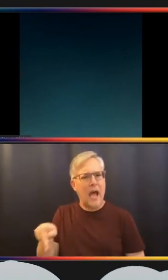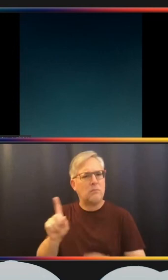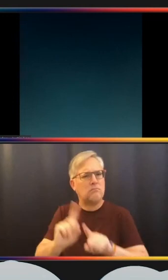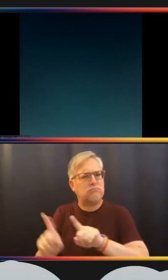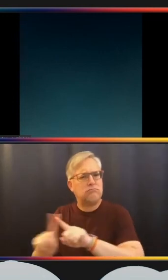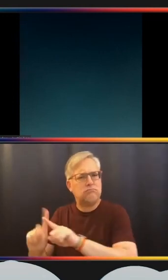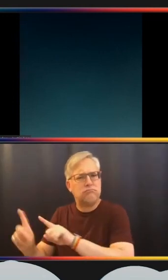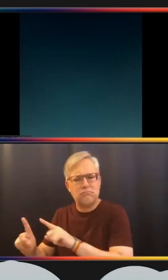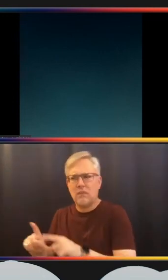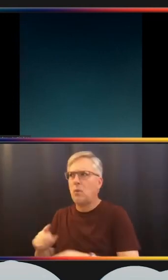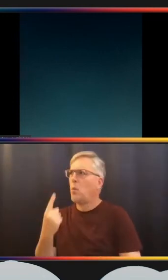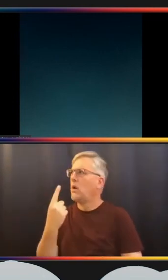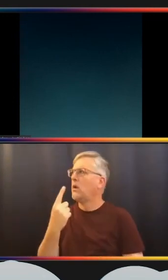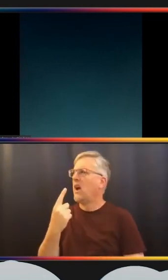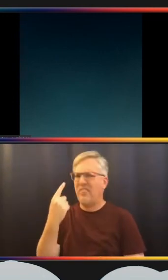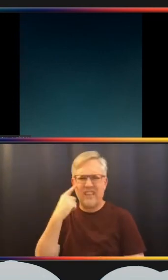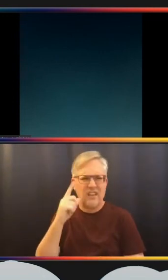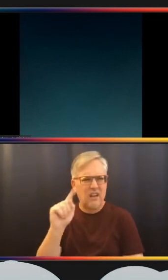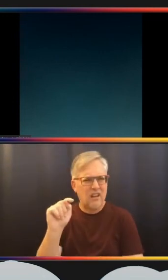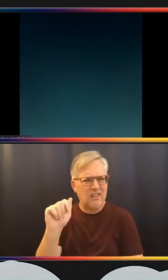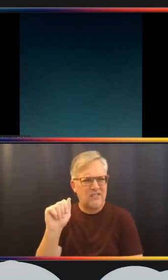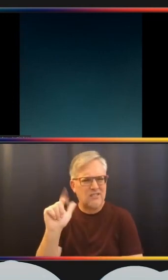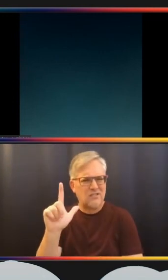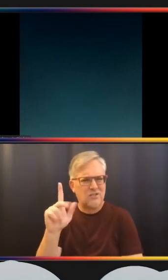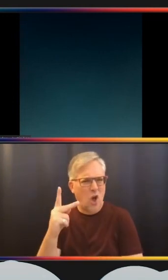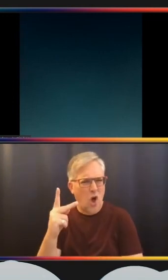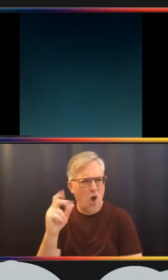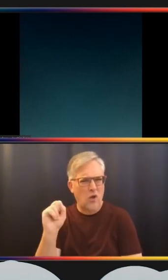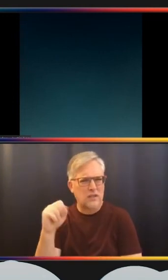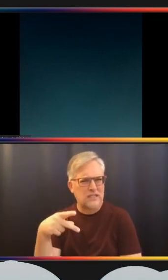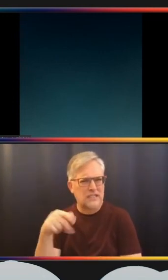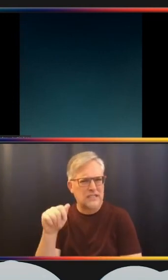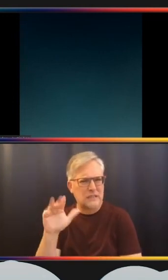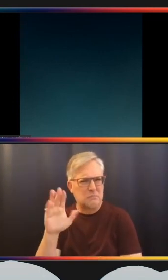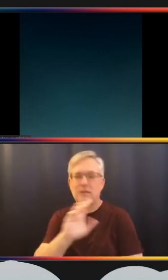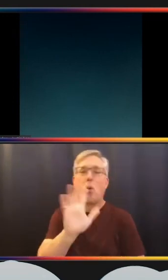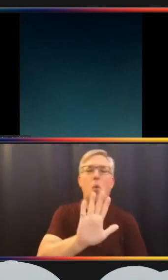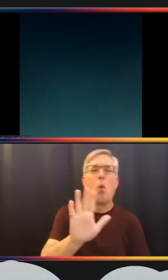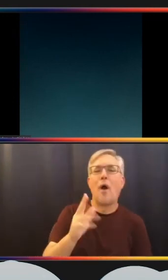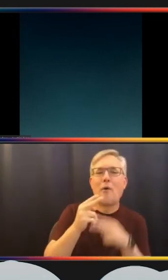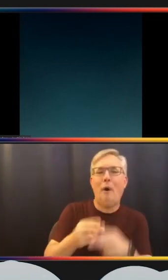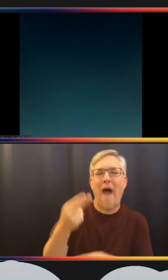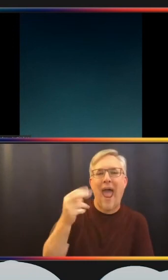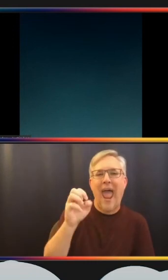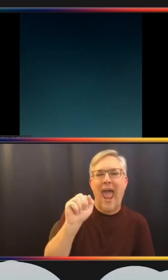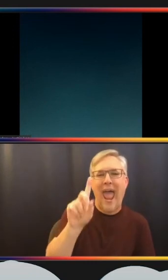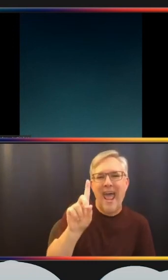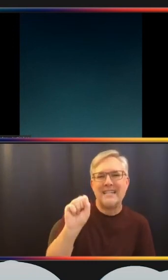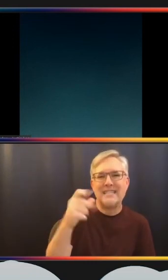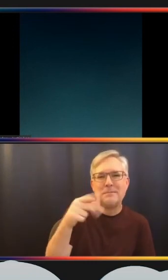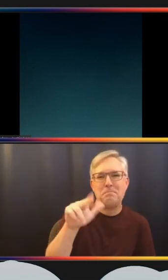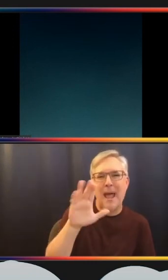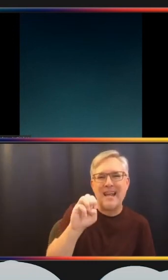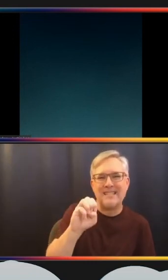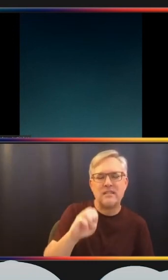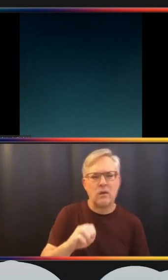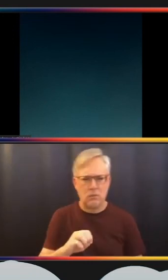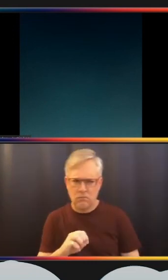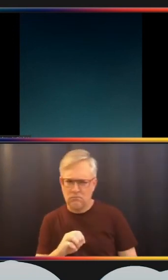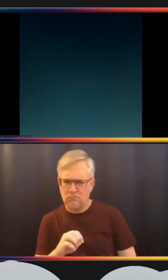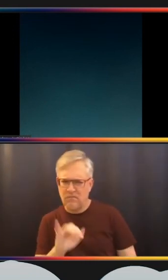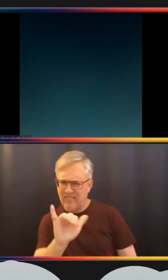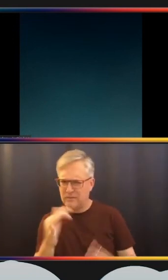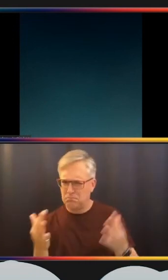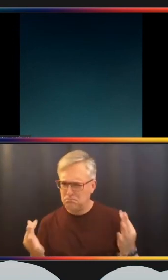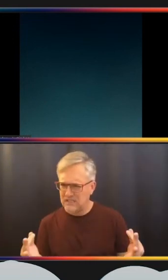is it Talkspace or something Headspace. Headspace. Yeah. Or isn't that way? That's meditation, right? It's meditation, but it